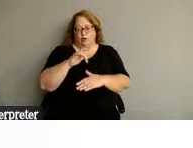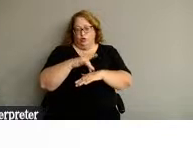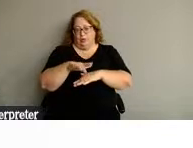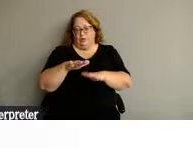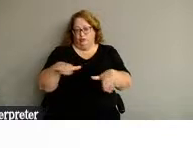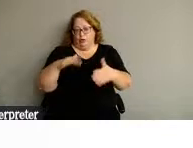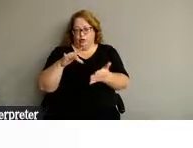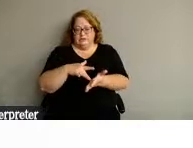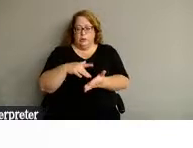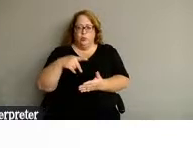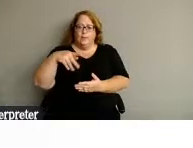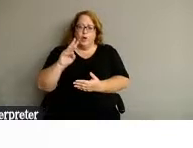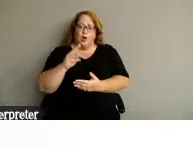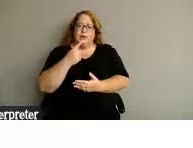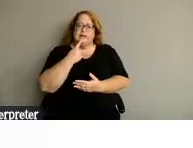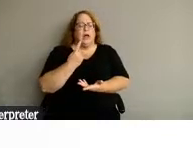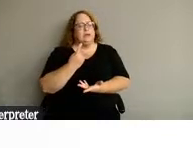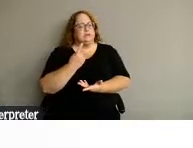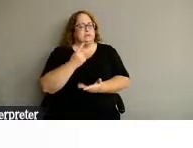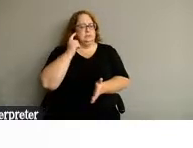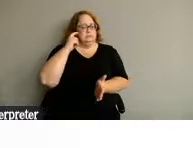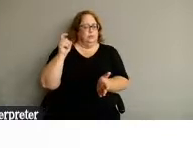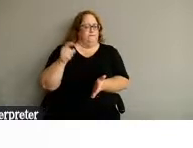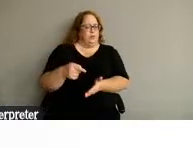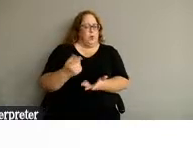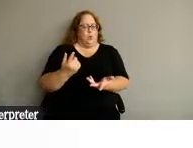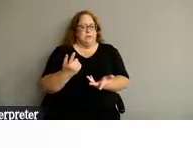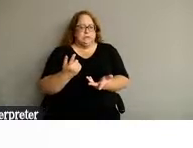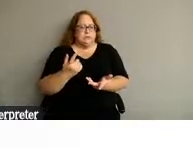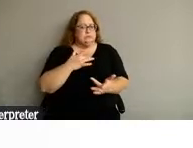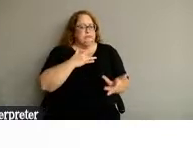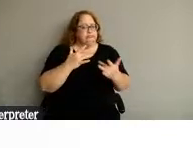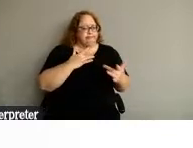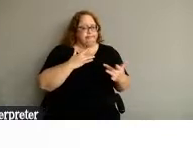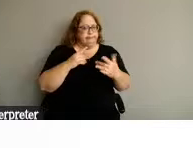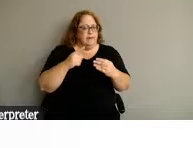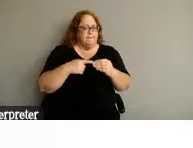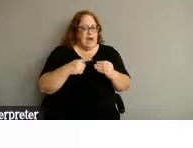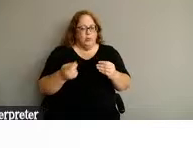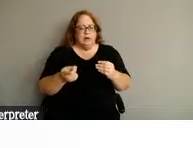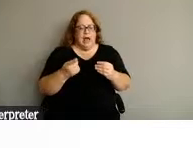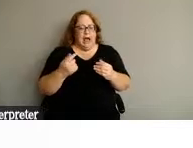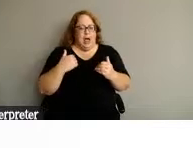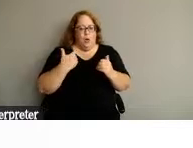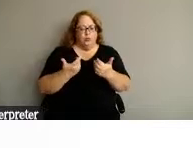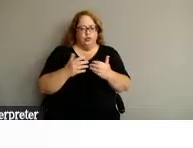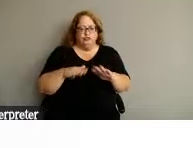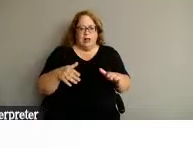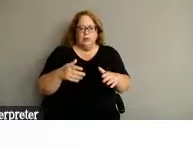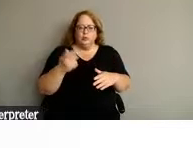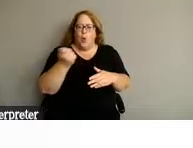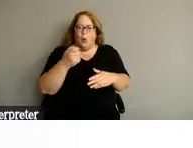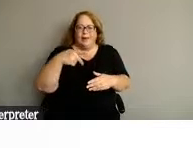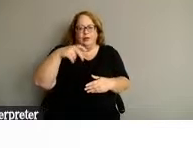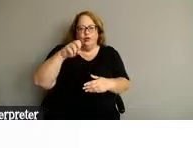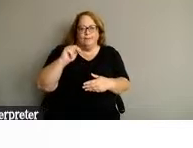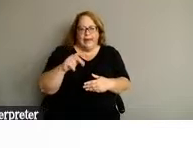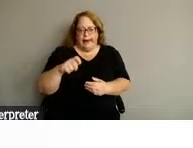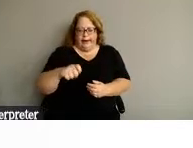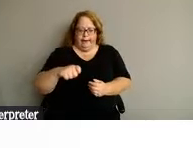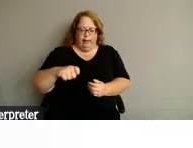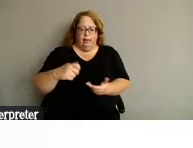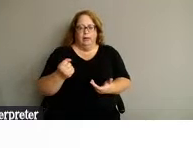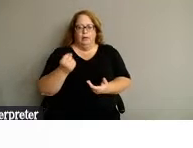Center, and Parkway says, we've noticed we have some concerns about how your little one is holding their pen, or